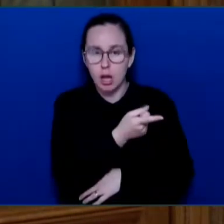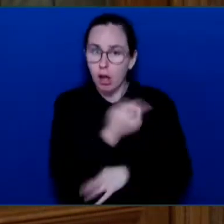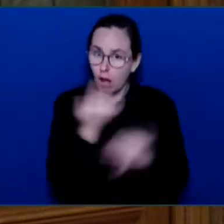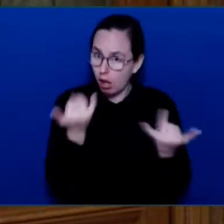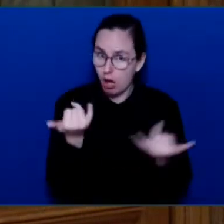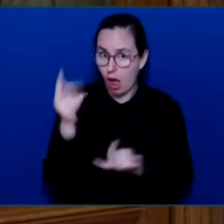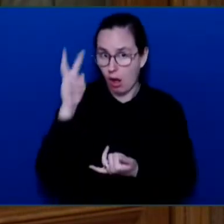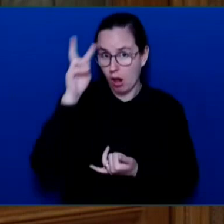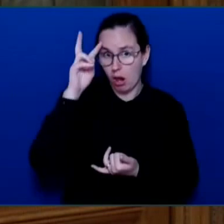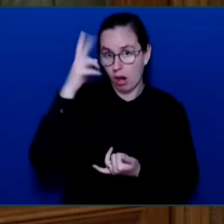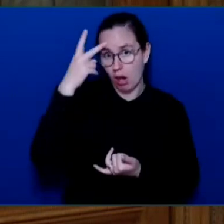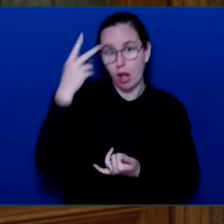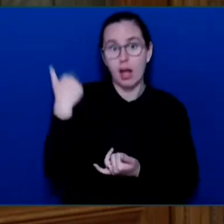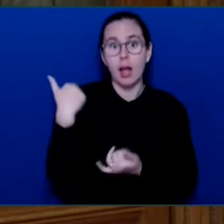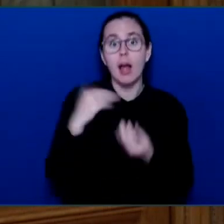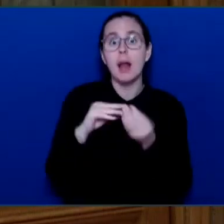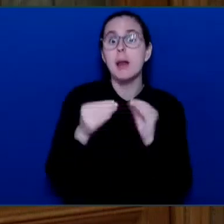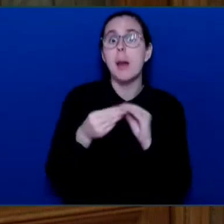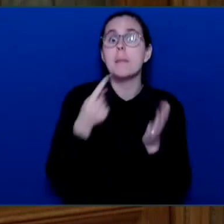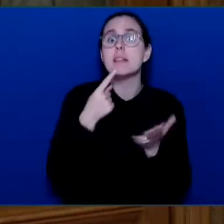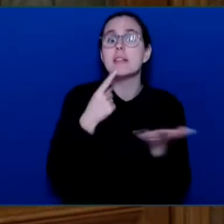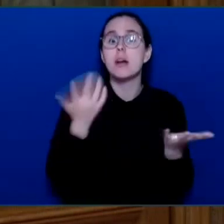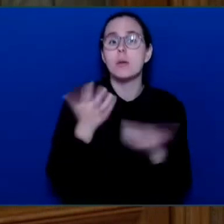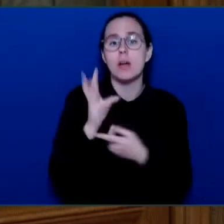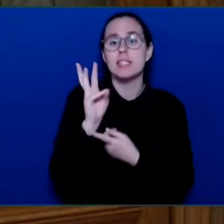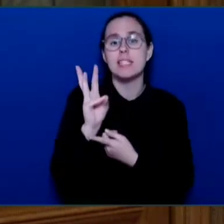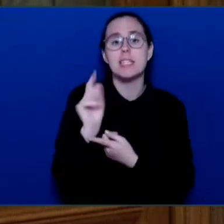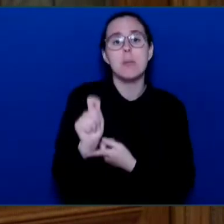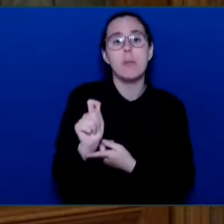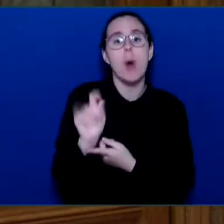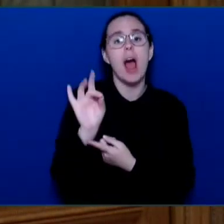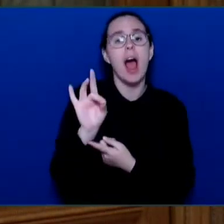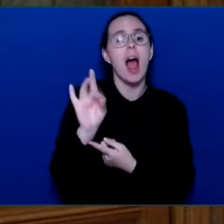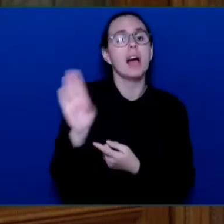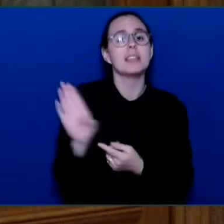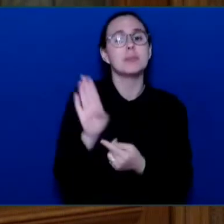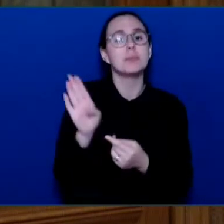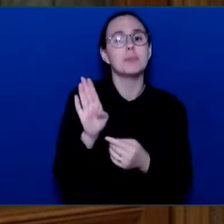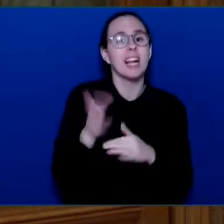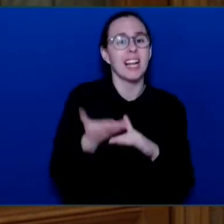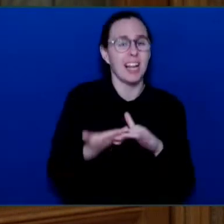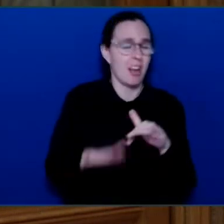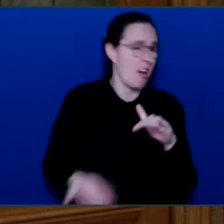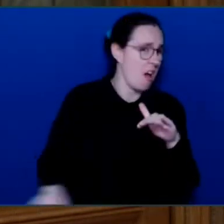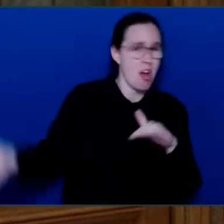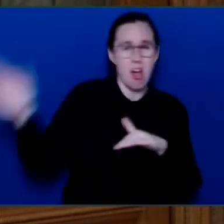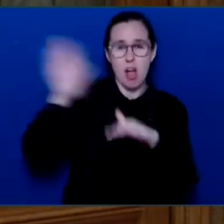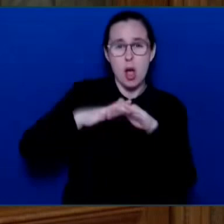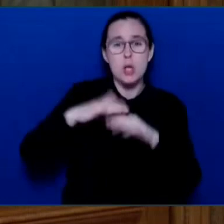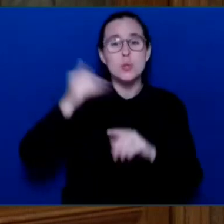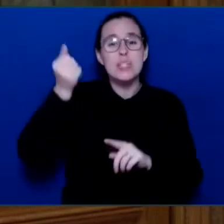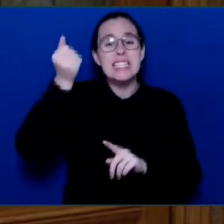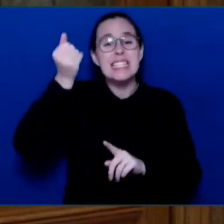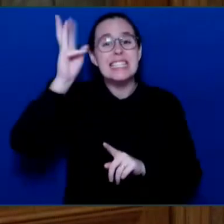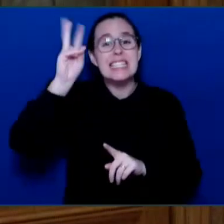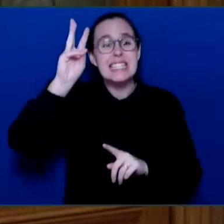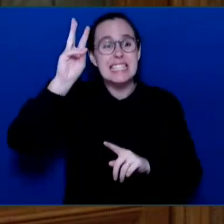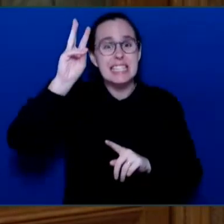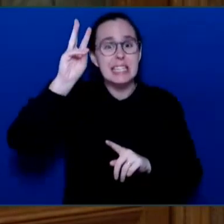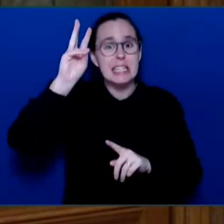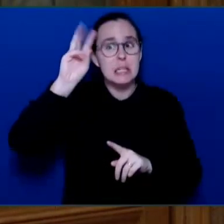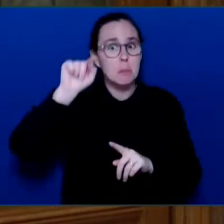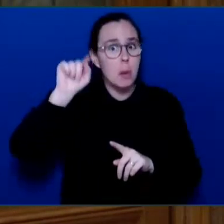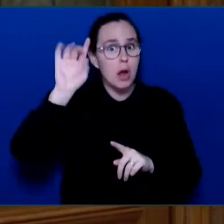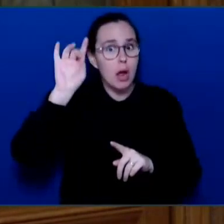is now costing 16. But is it 16, 17, 20? Nobody really knows. Everything around